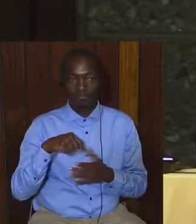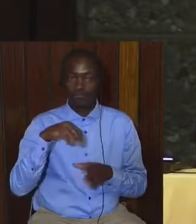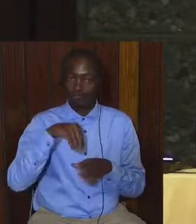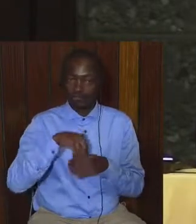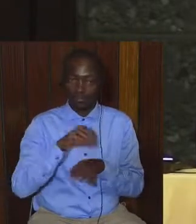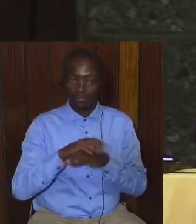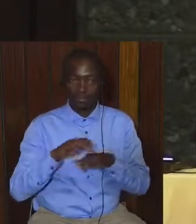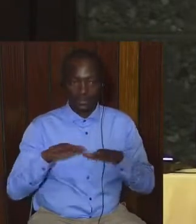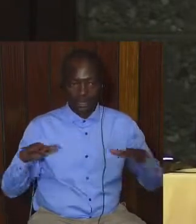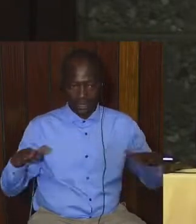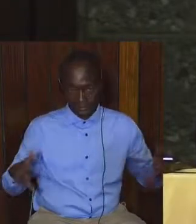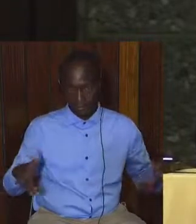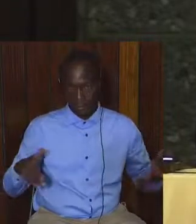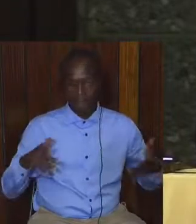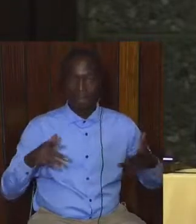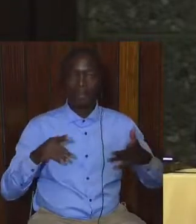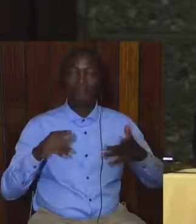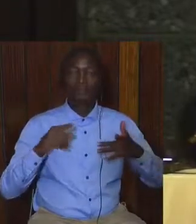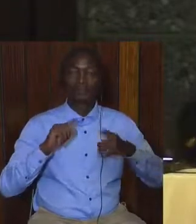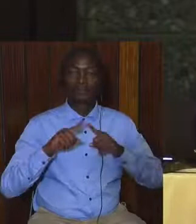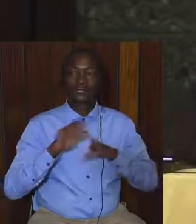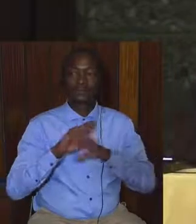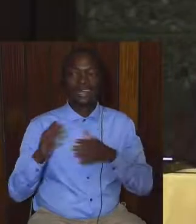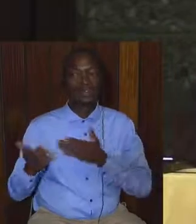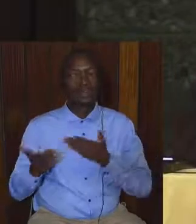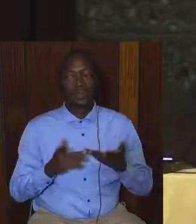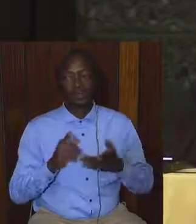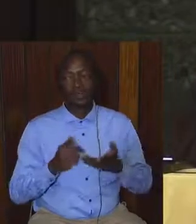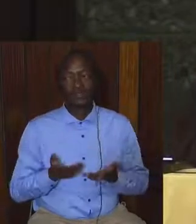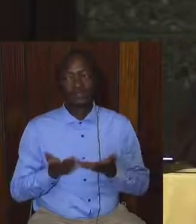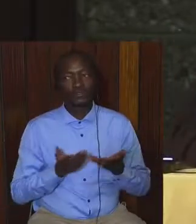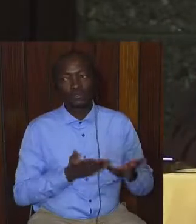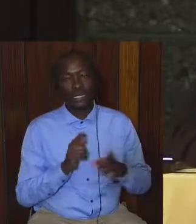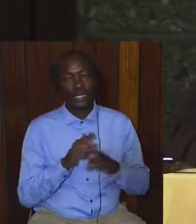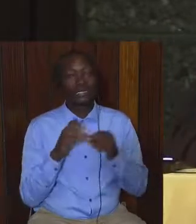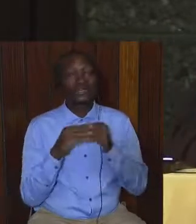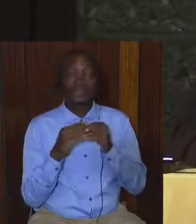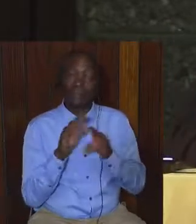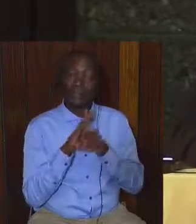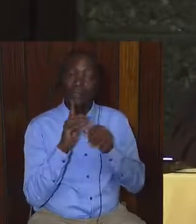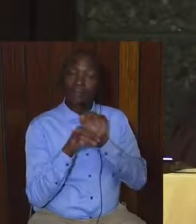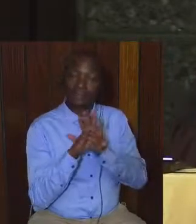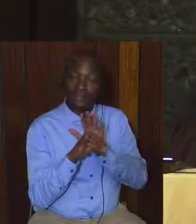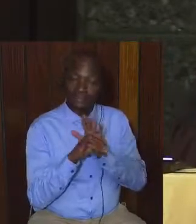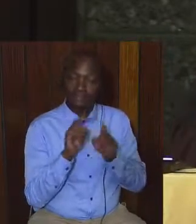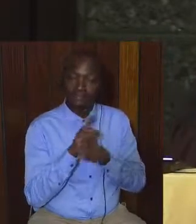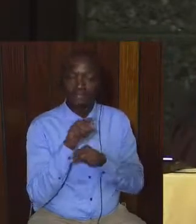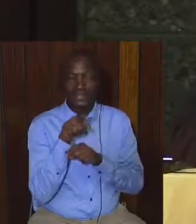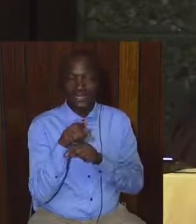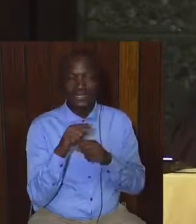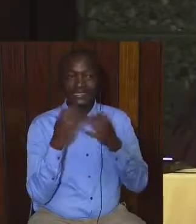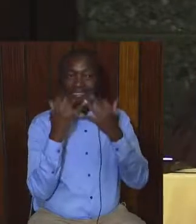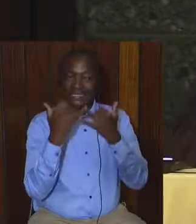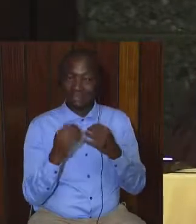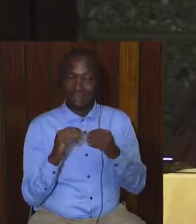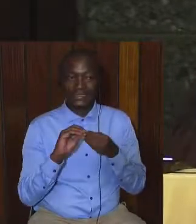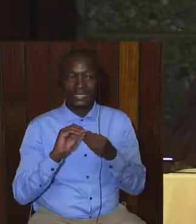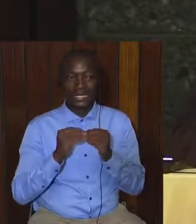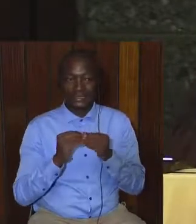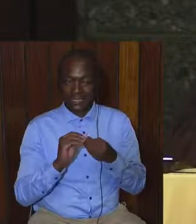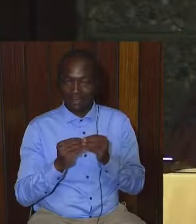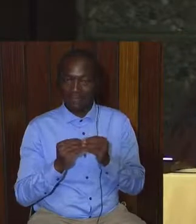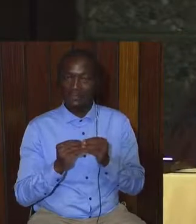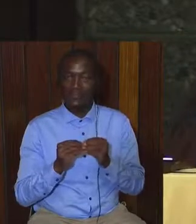but just as by way of introduction, Chair, as the member indicated, this is the budget adjustment